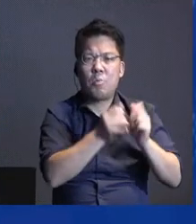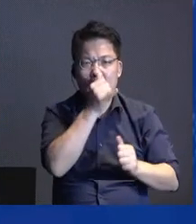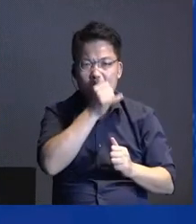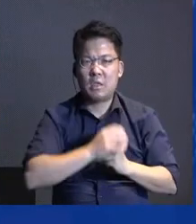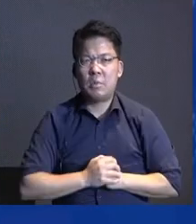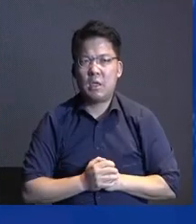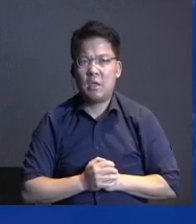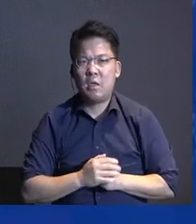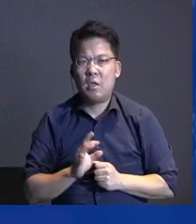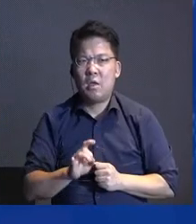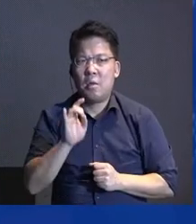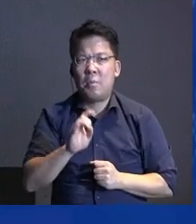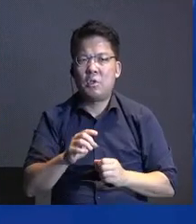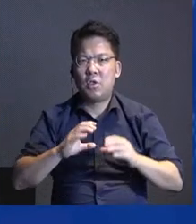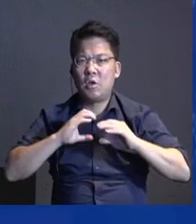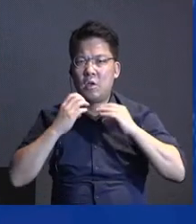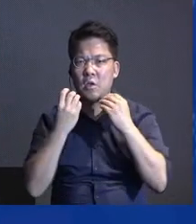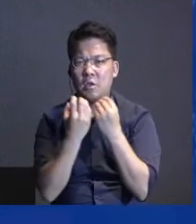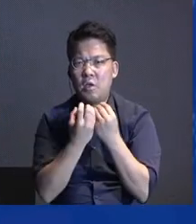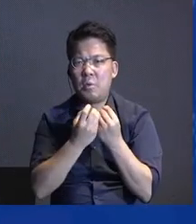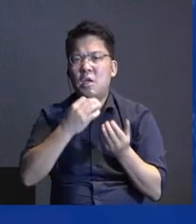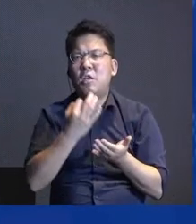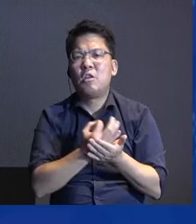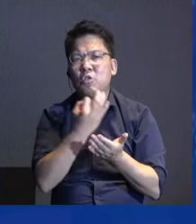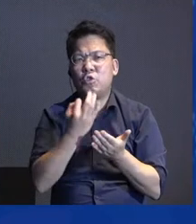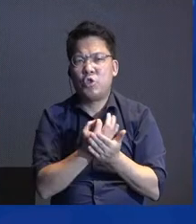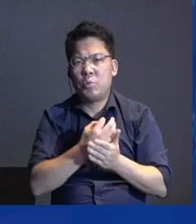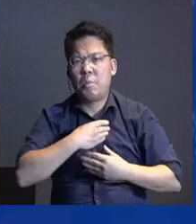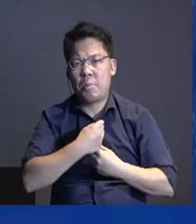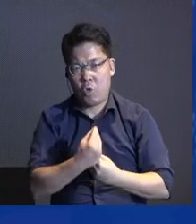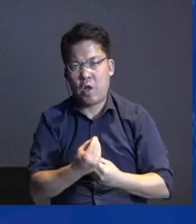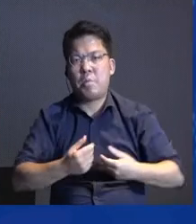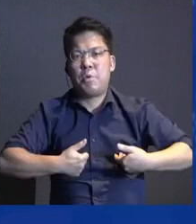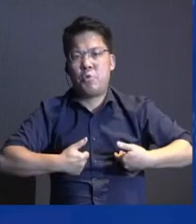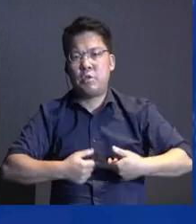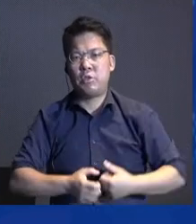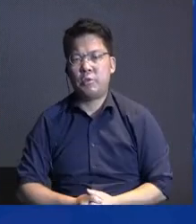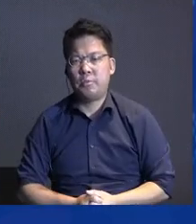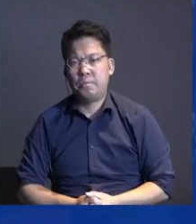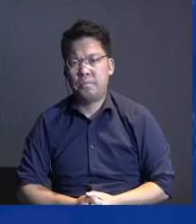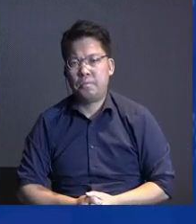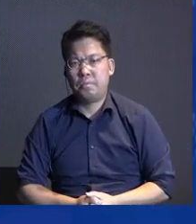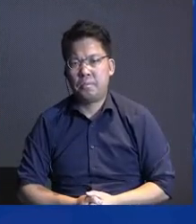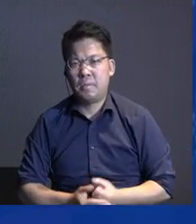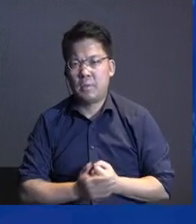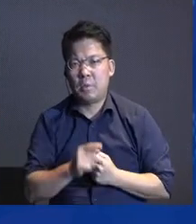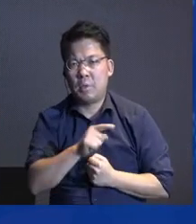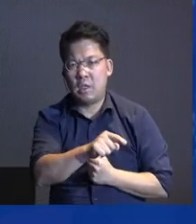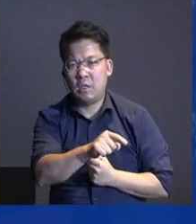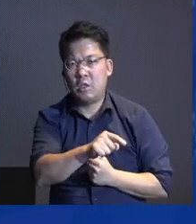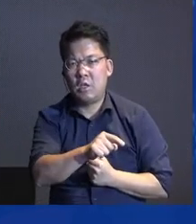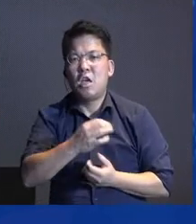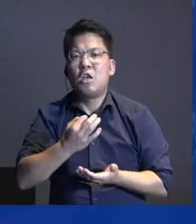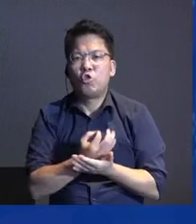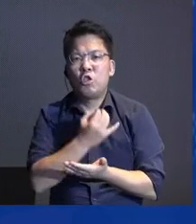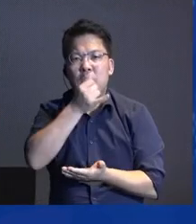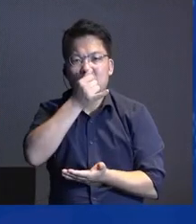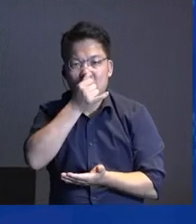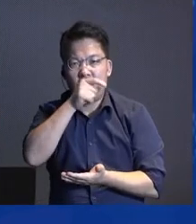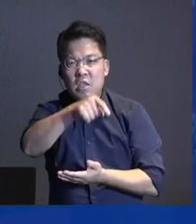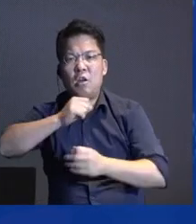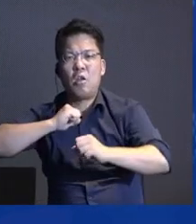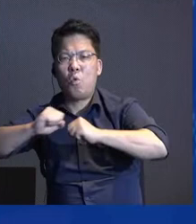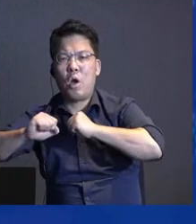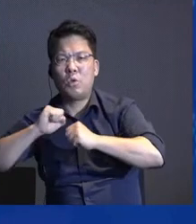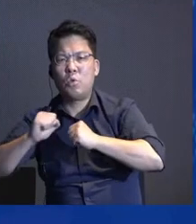security and resource mobilization activity component to be sustainable and comprehensive. If the club just provide health